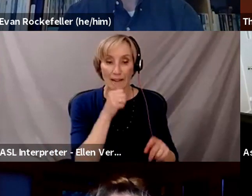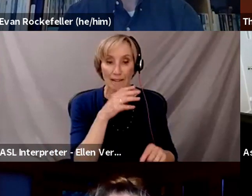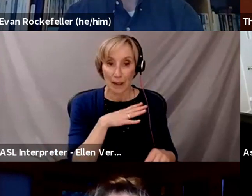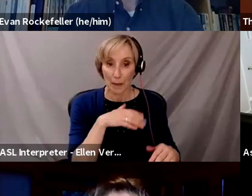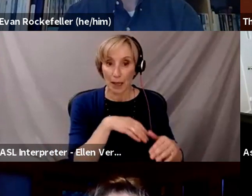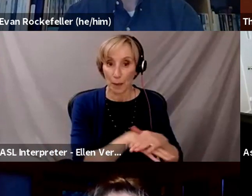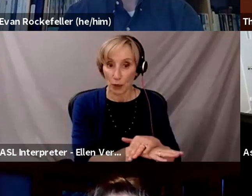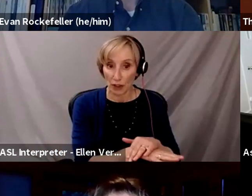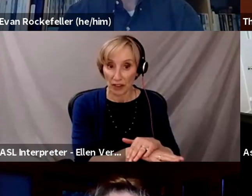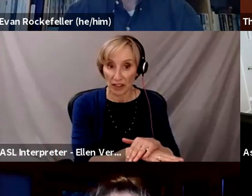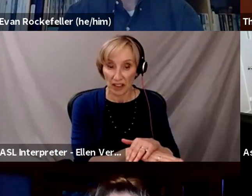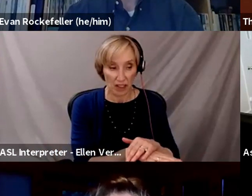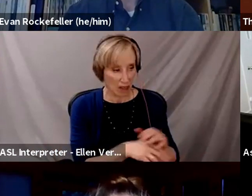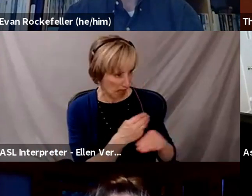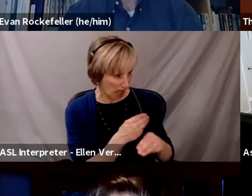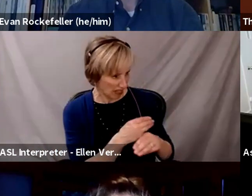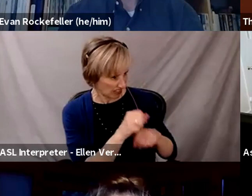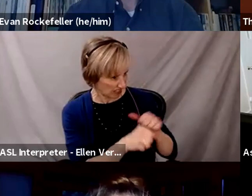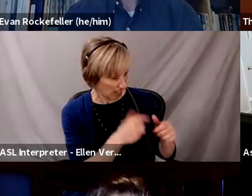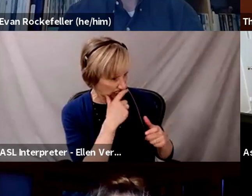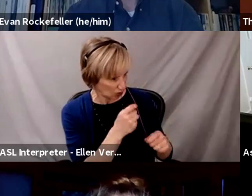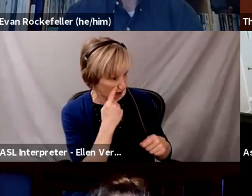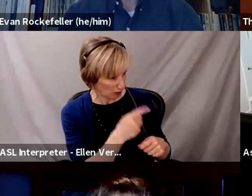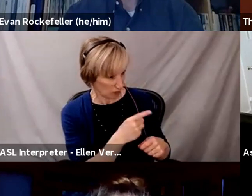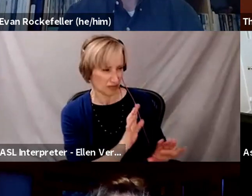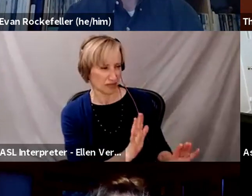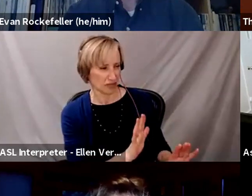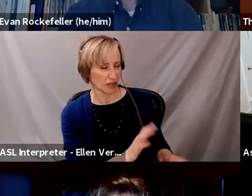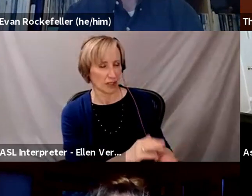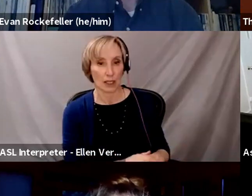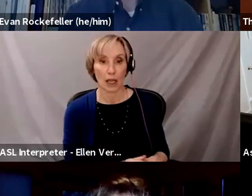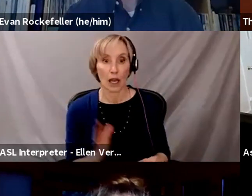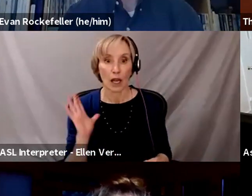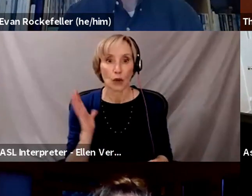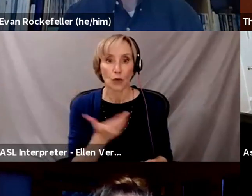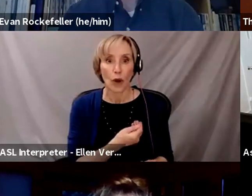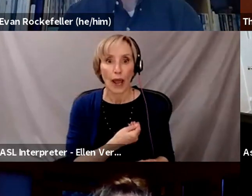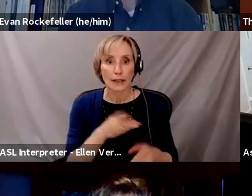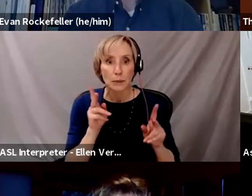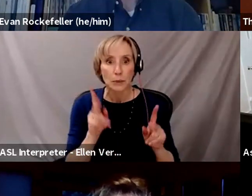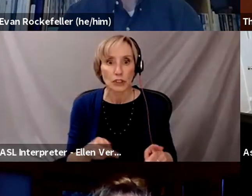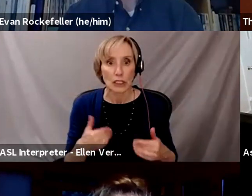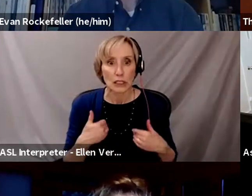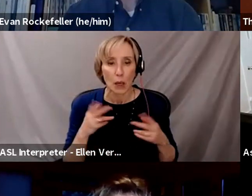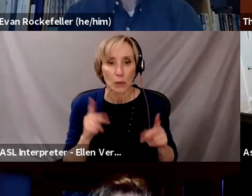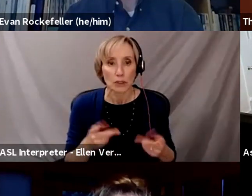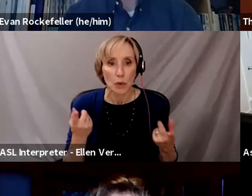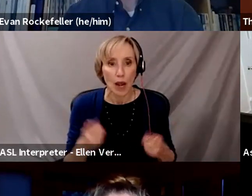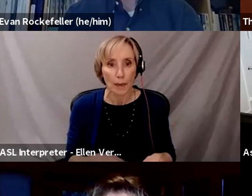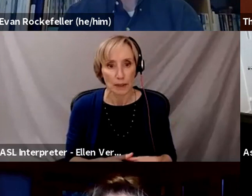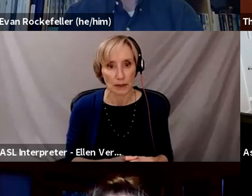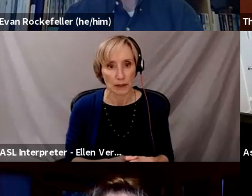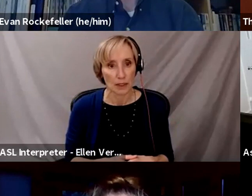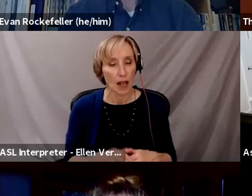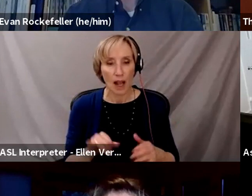not always the case. And then when it is a trans person who's in the space, often their identity is not